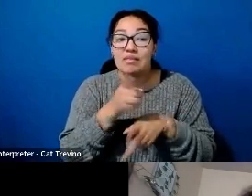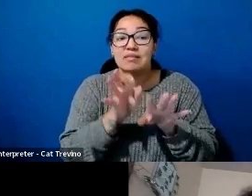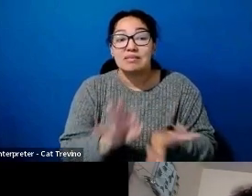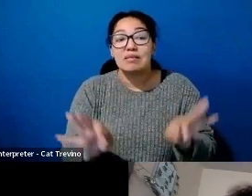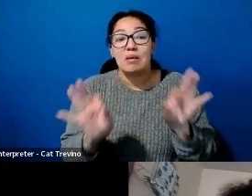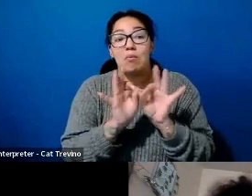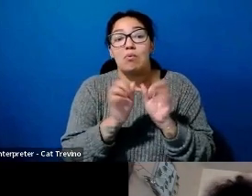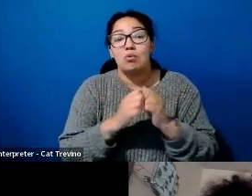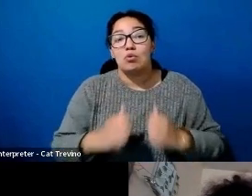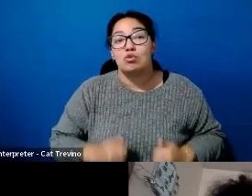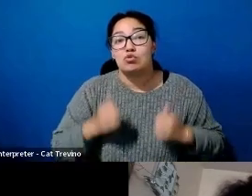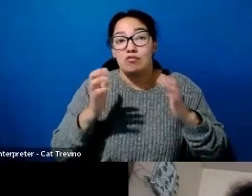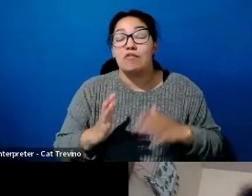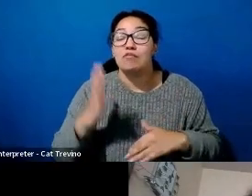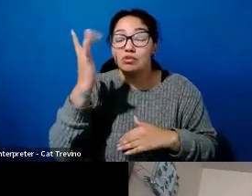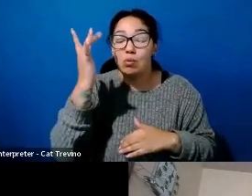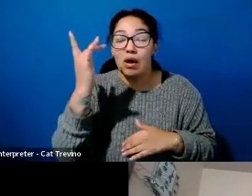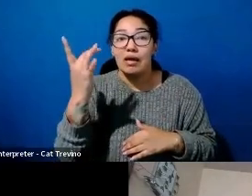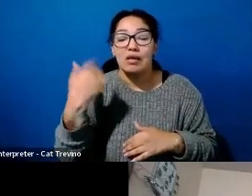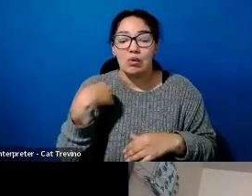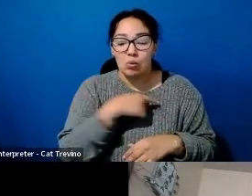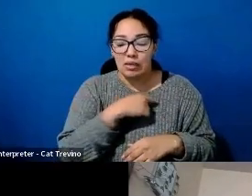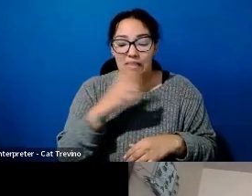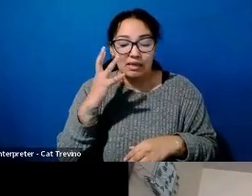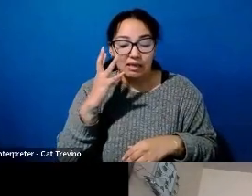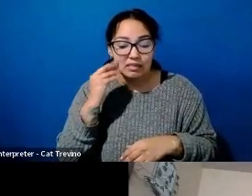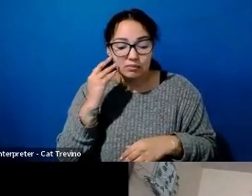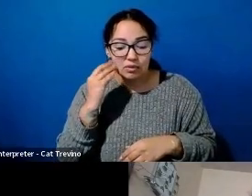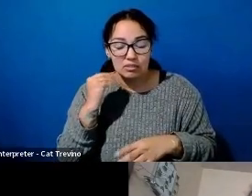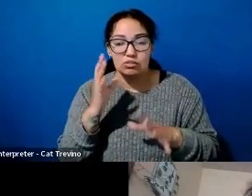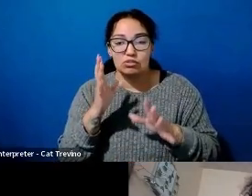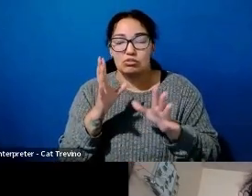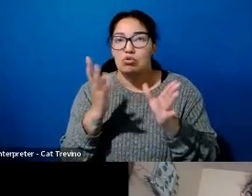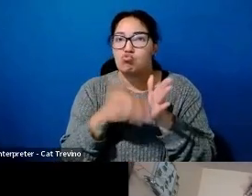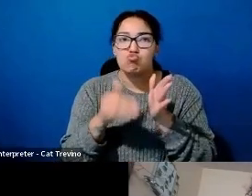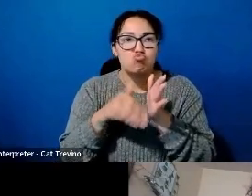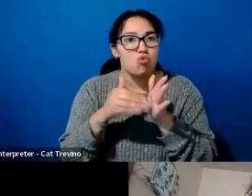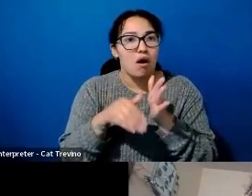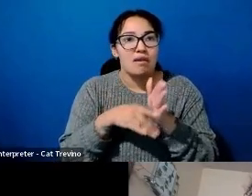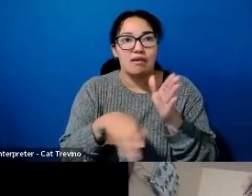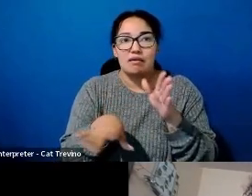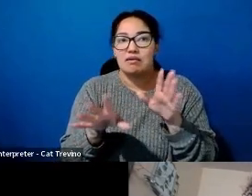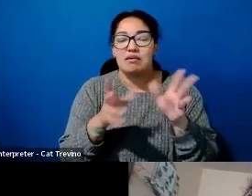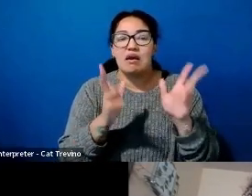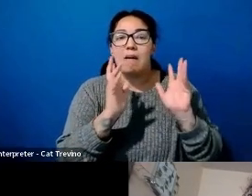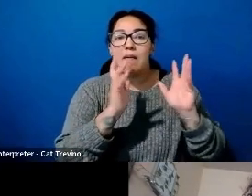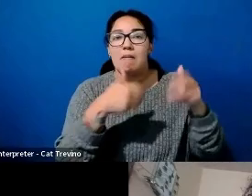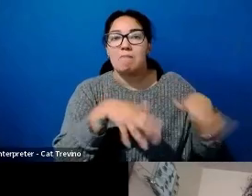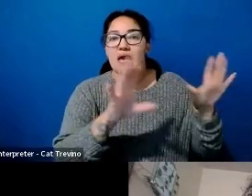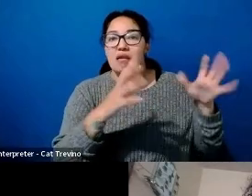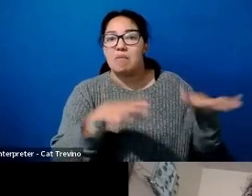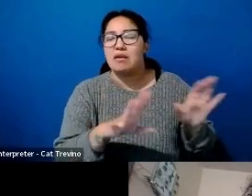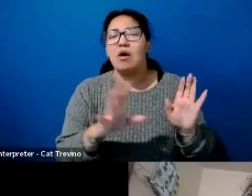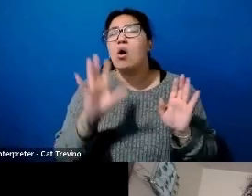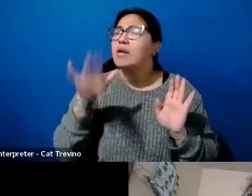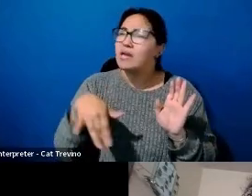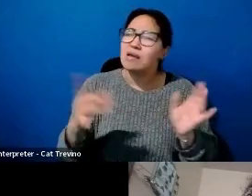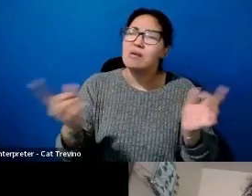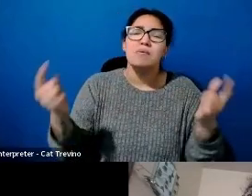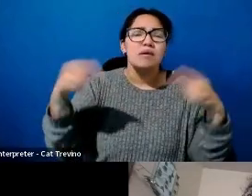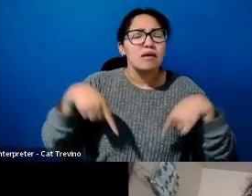because we experience chronic abandonment. People who come into our lives and say that they're going to come and they're going to help